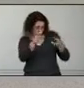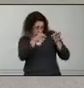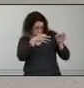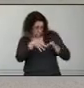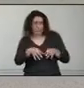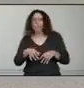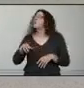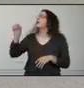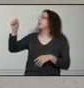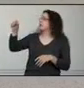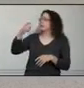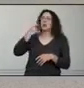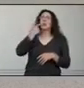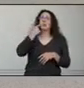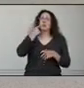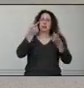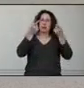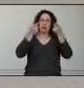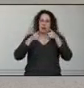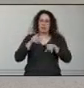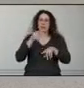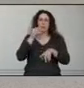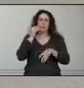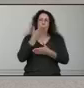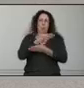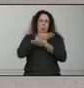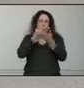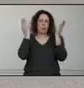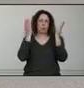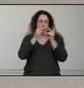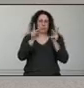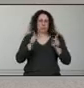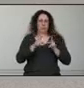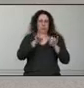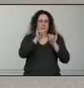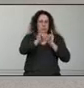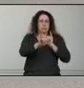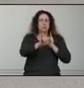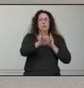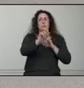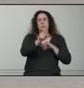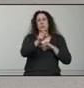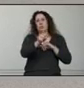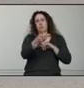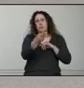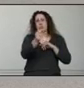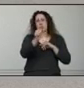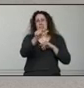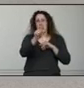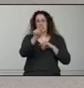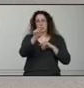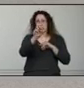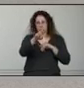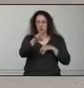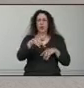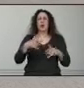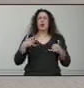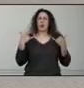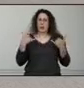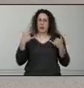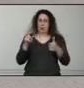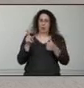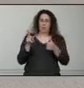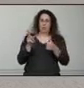recently had an outbreak at one of our homeless shelters, and this is actually the first